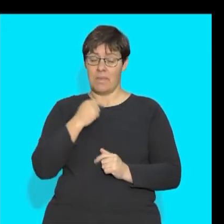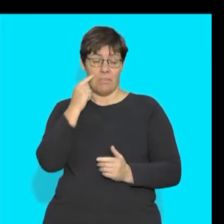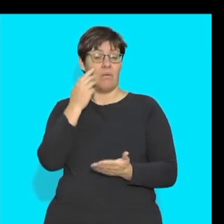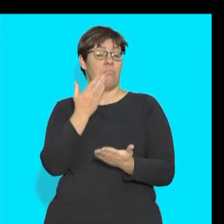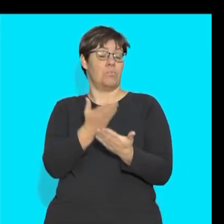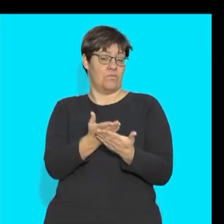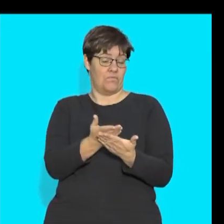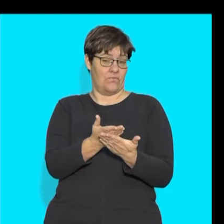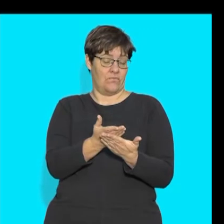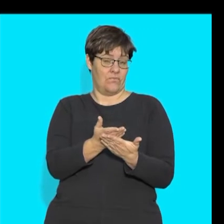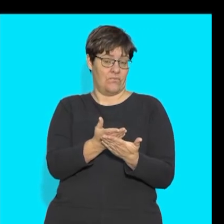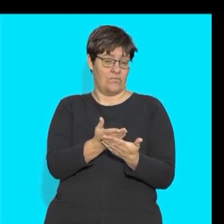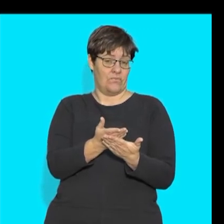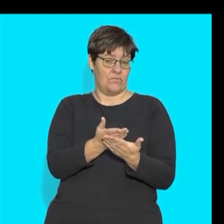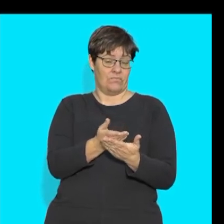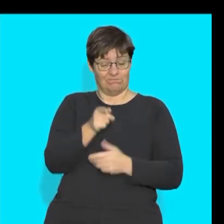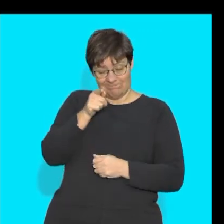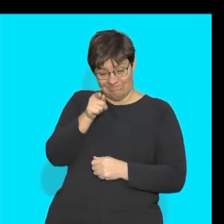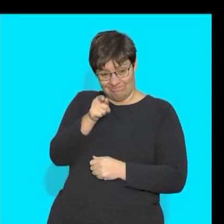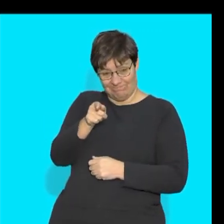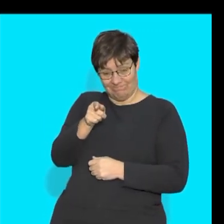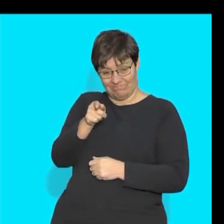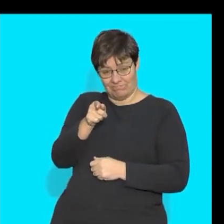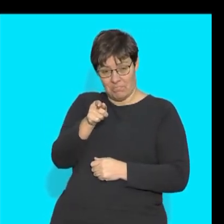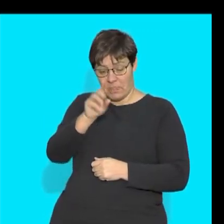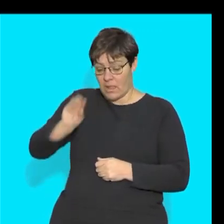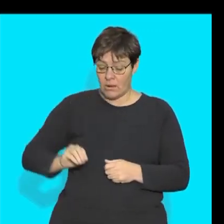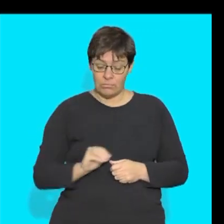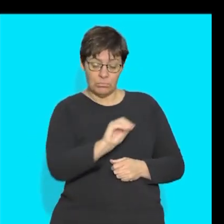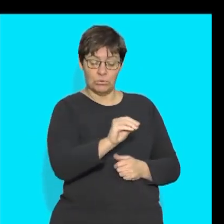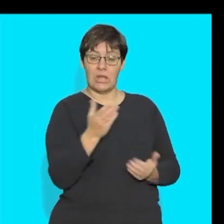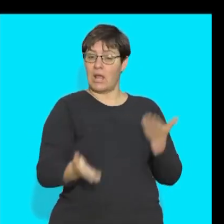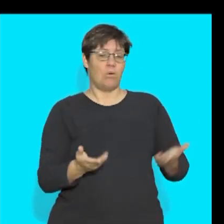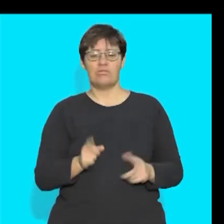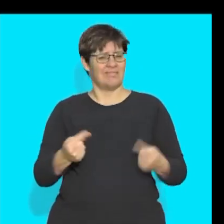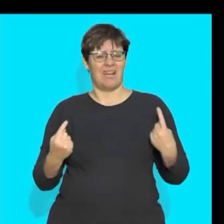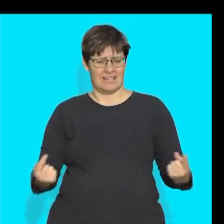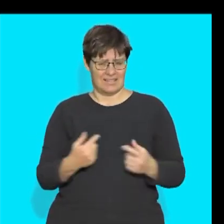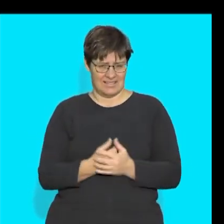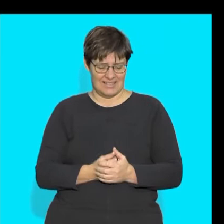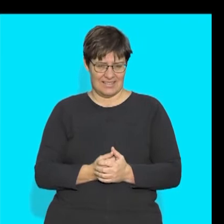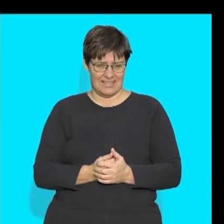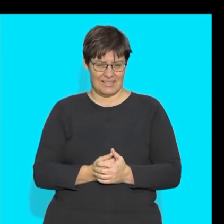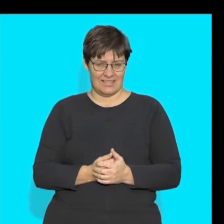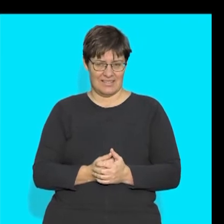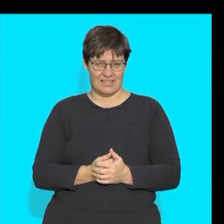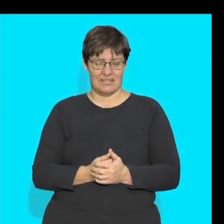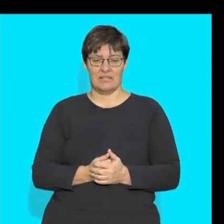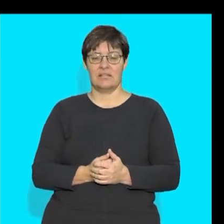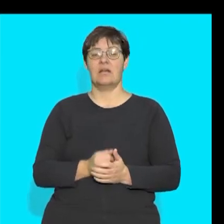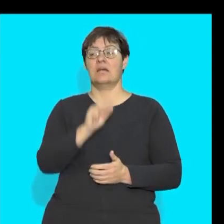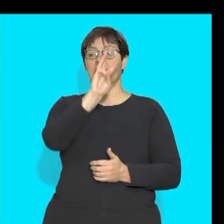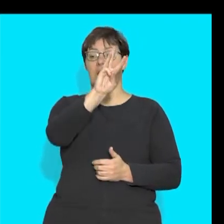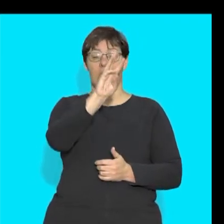prove that value. So I can't put that in my equation. we remember that the work